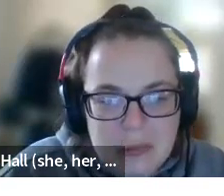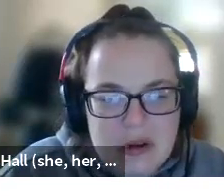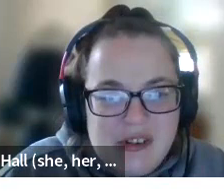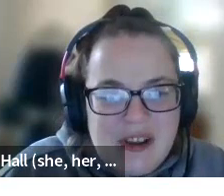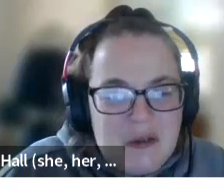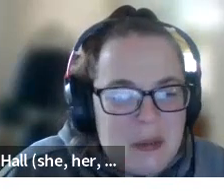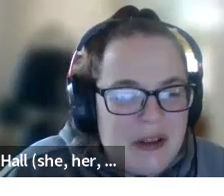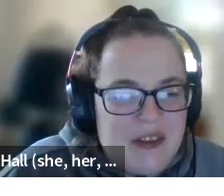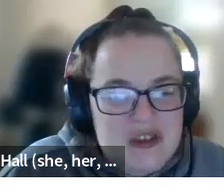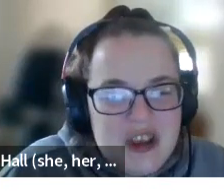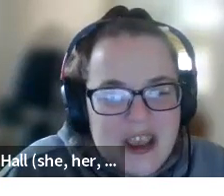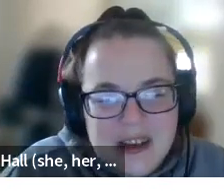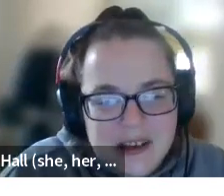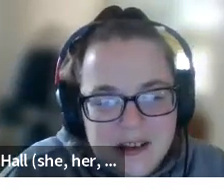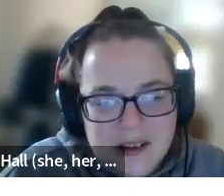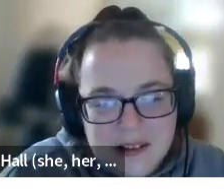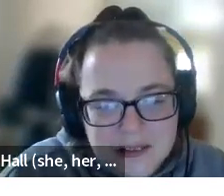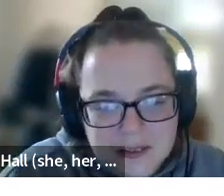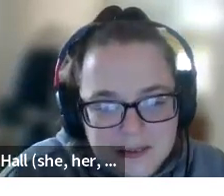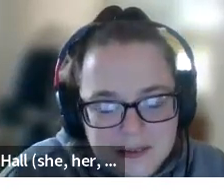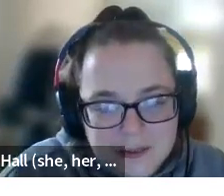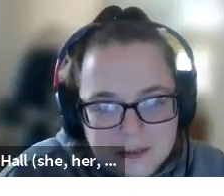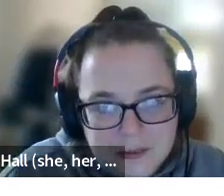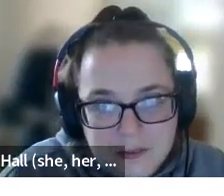You can unmute yourself or put it in the chat.